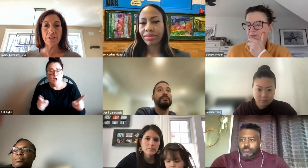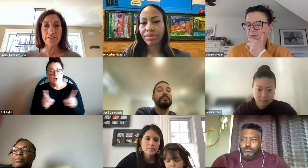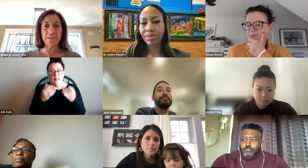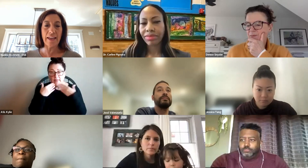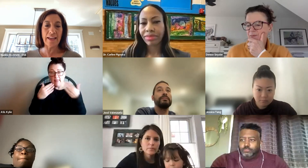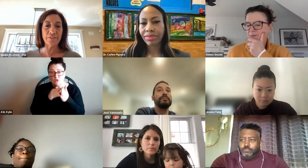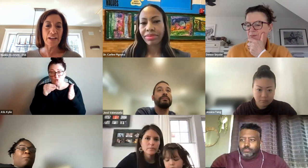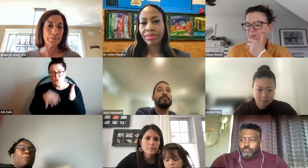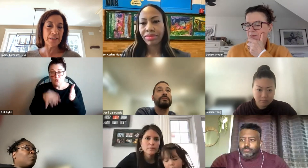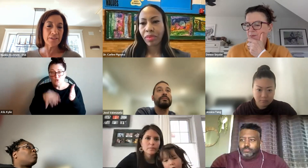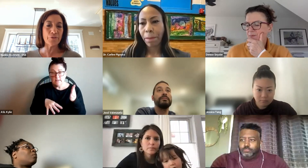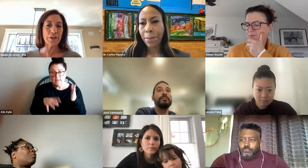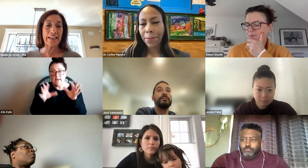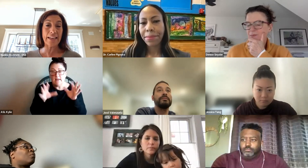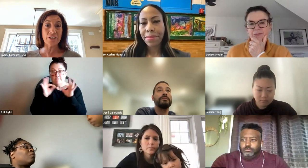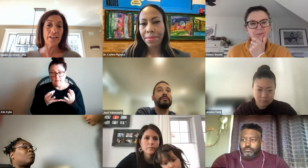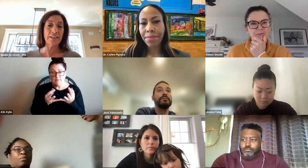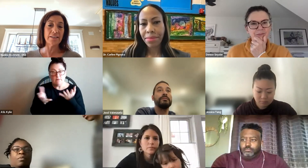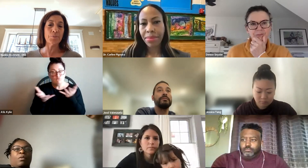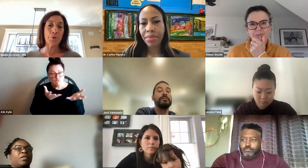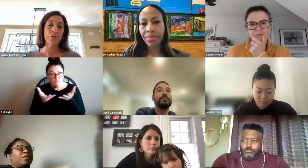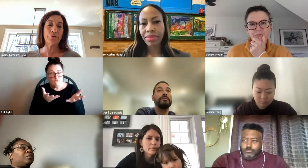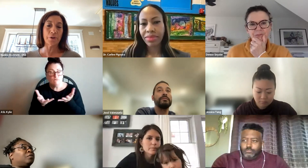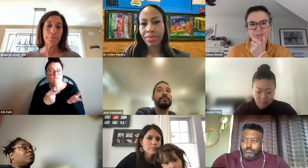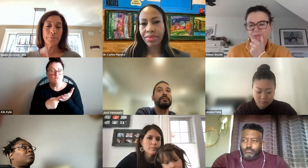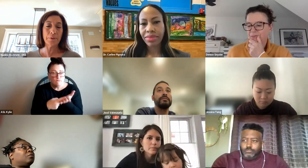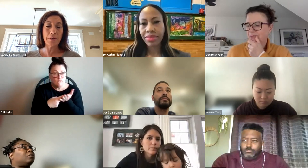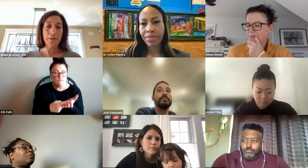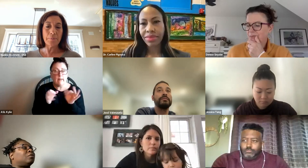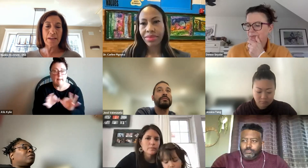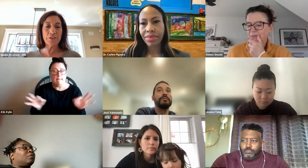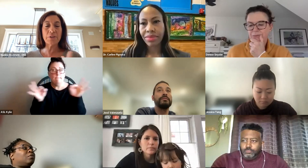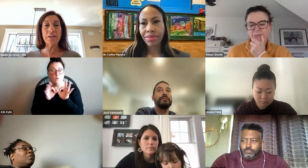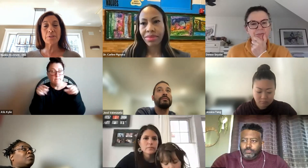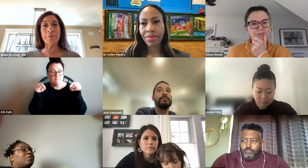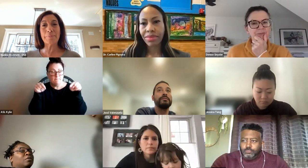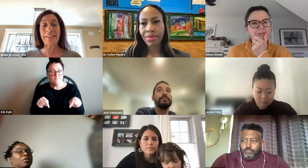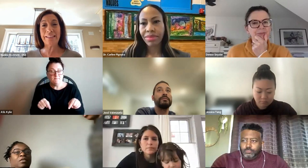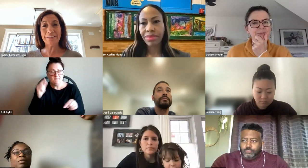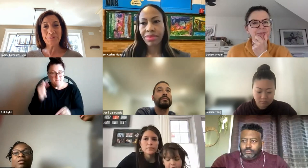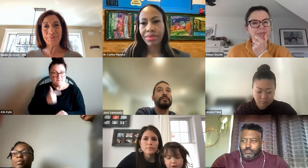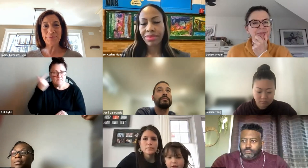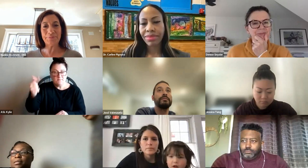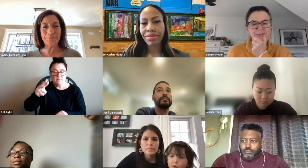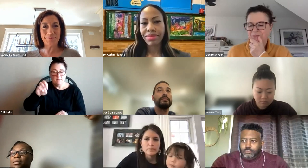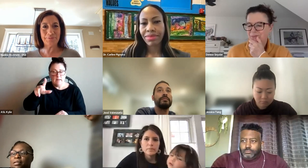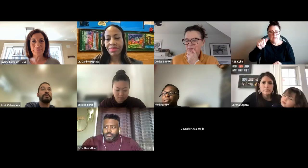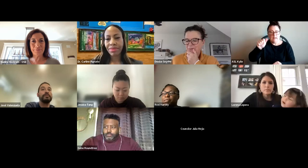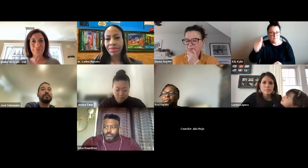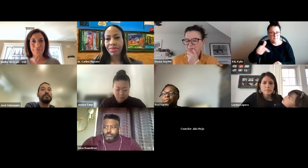our students and families for engaging in this important forum. Back to you, Councillor Mejia.